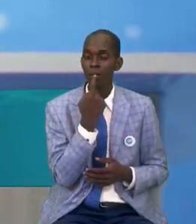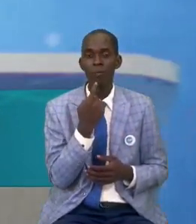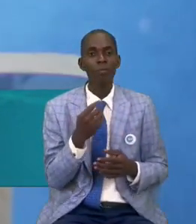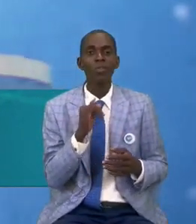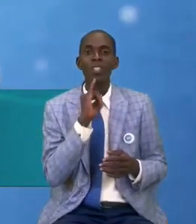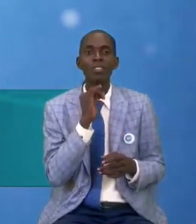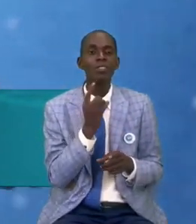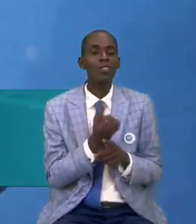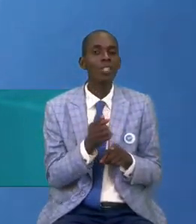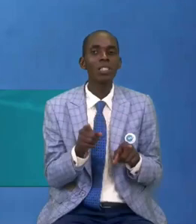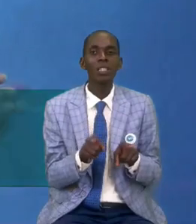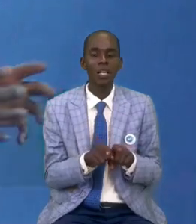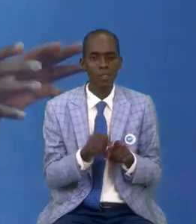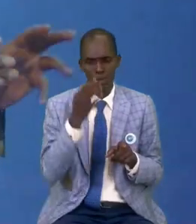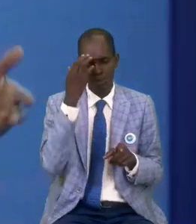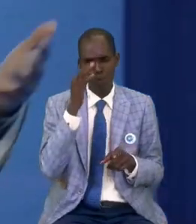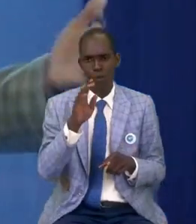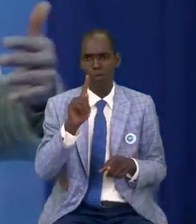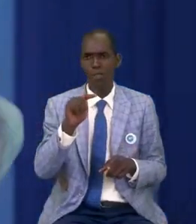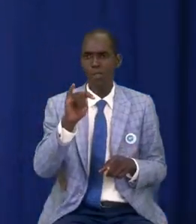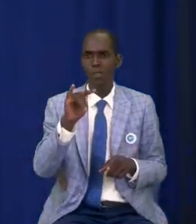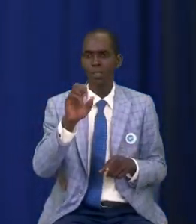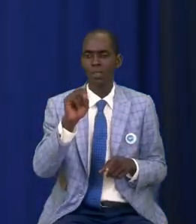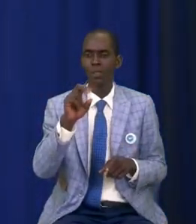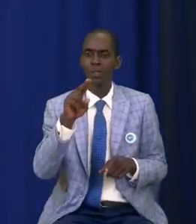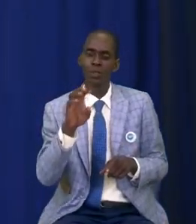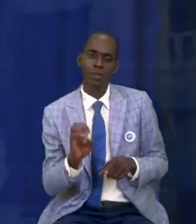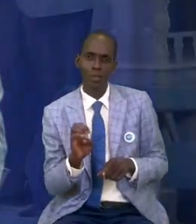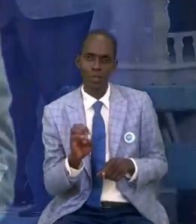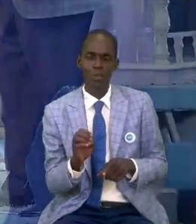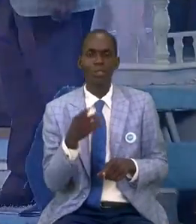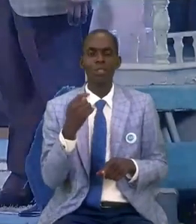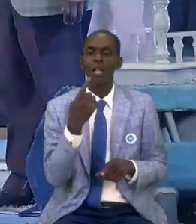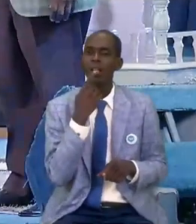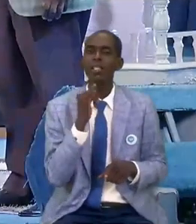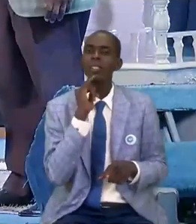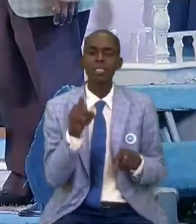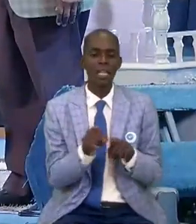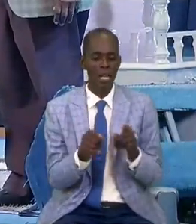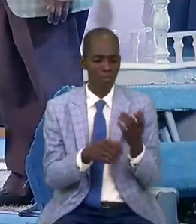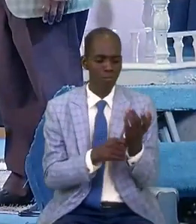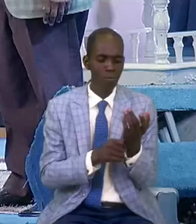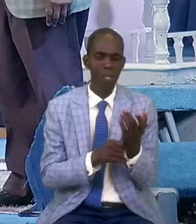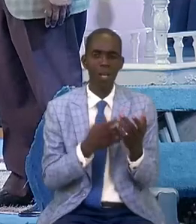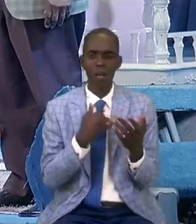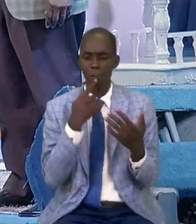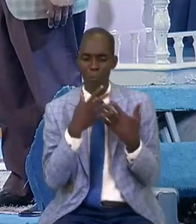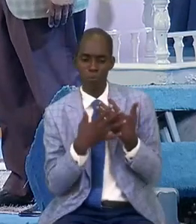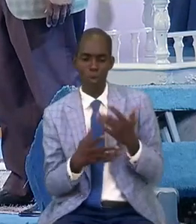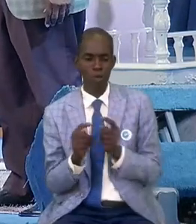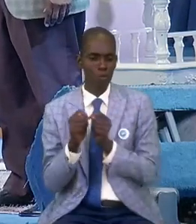you know, flesh and blood, you know, together. There is, the tongue can't say